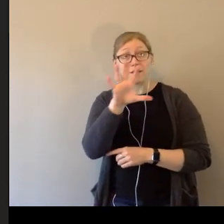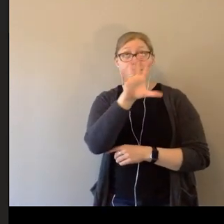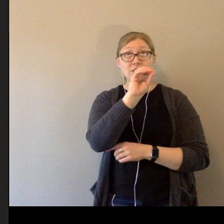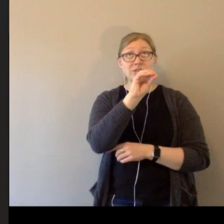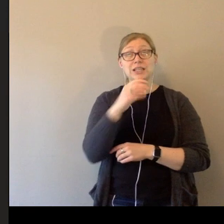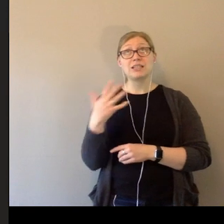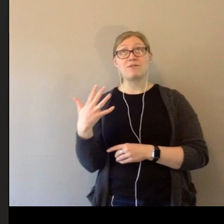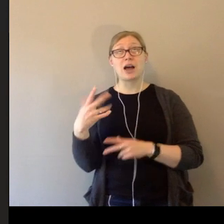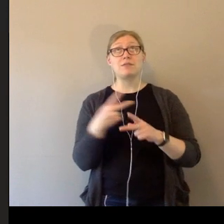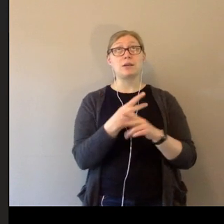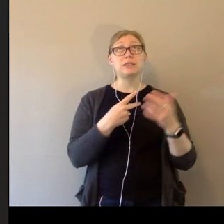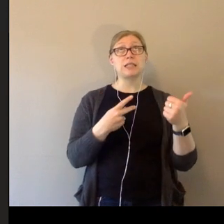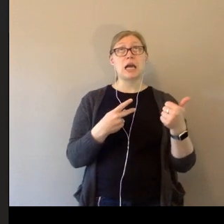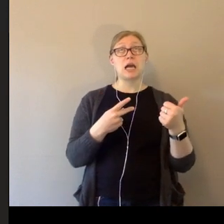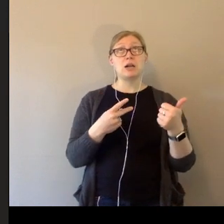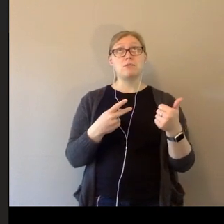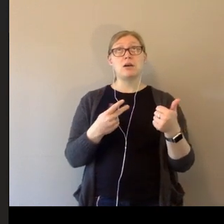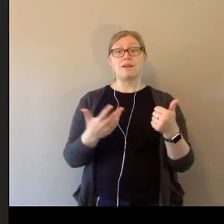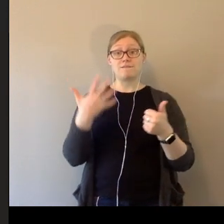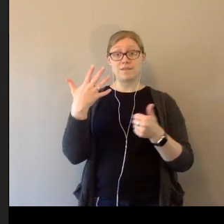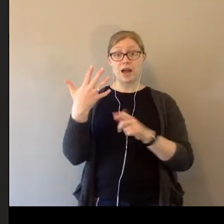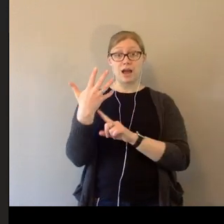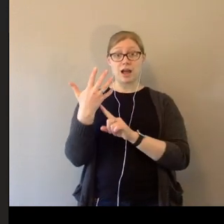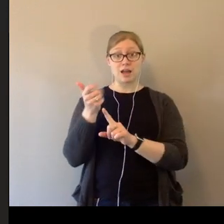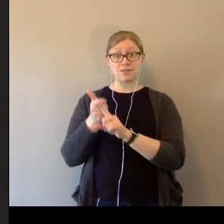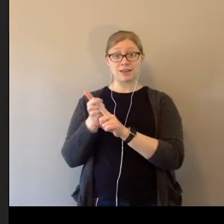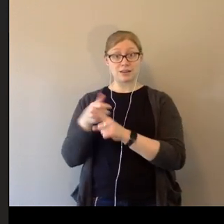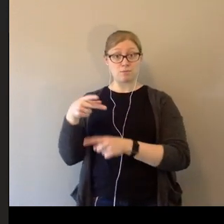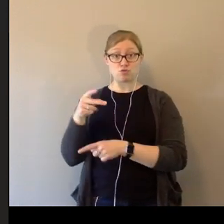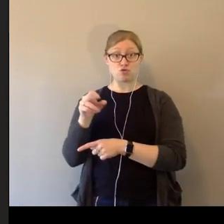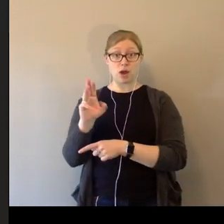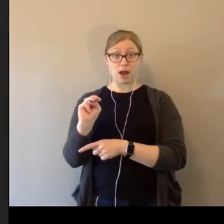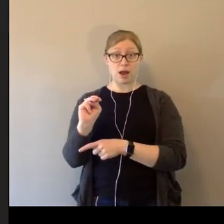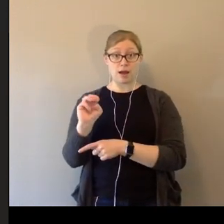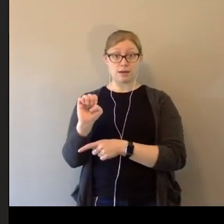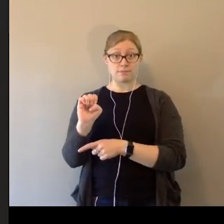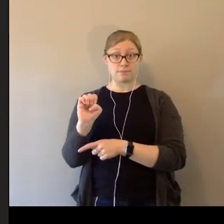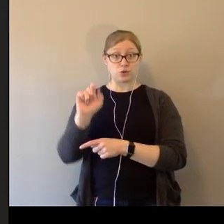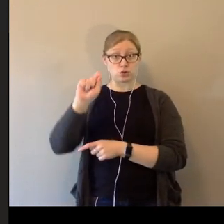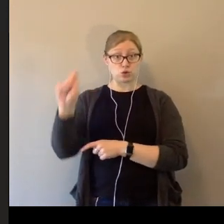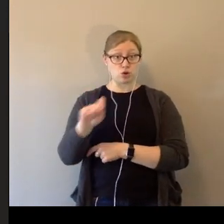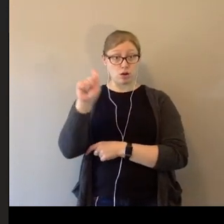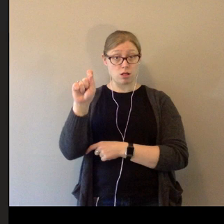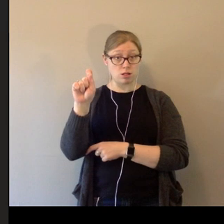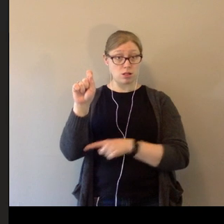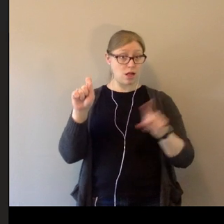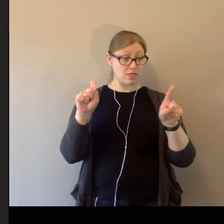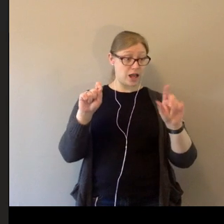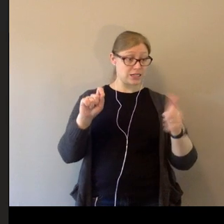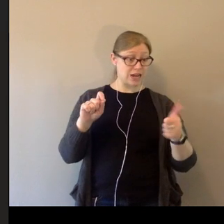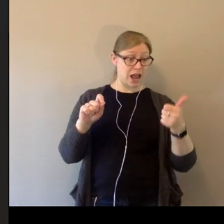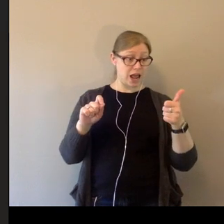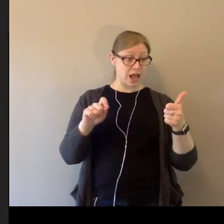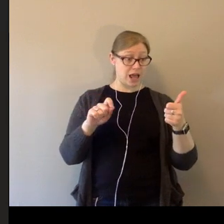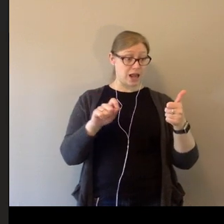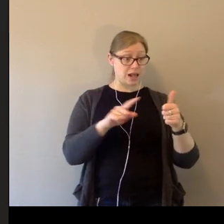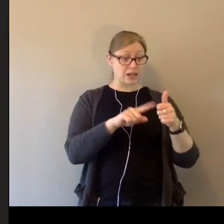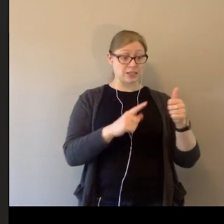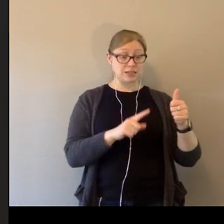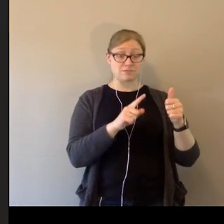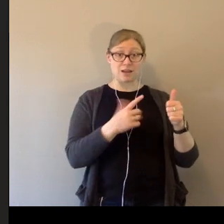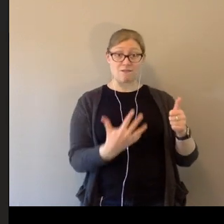5 is a prime number, so I've got that. I'm going to circle it, and then I have 10 is 5 times